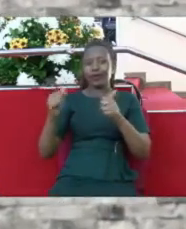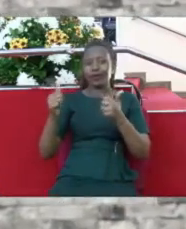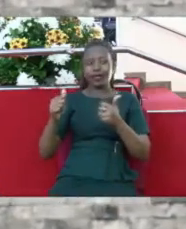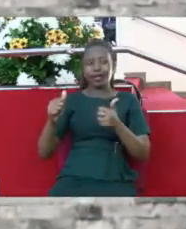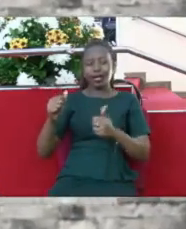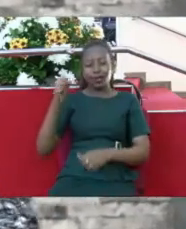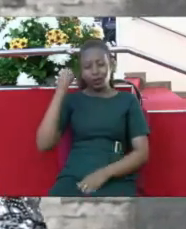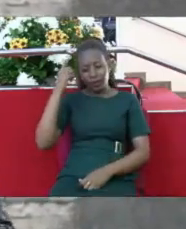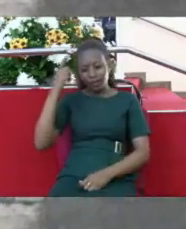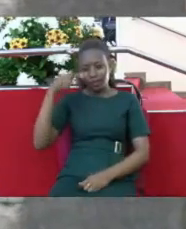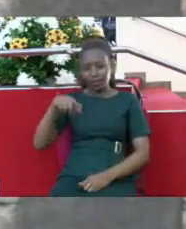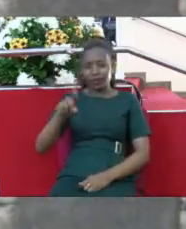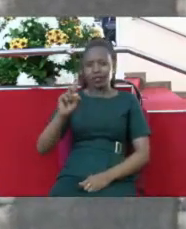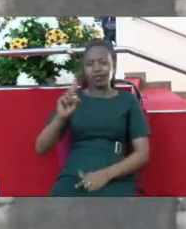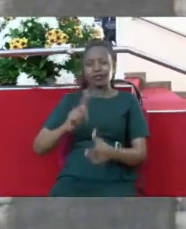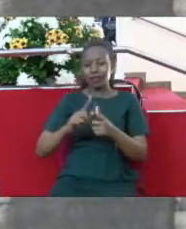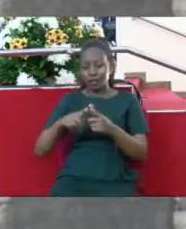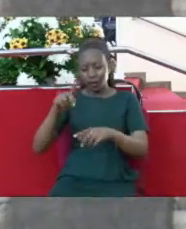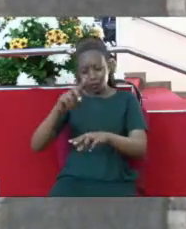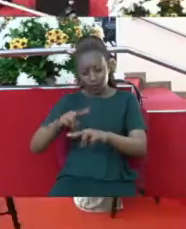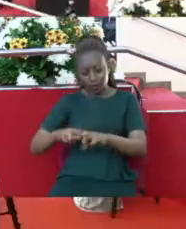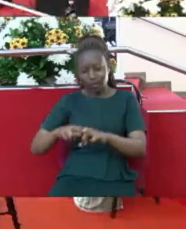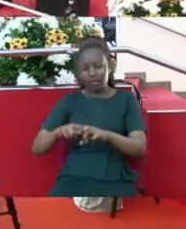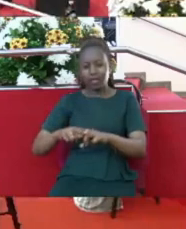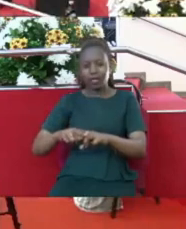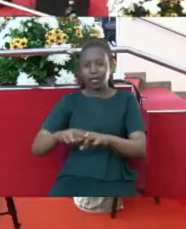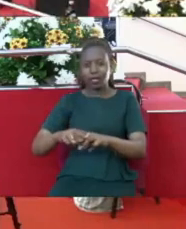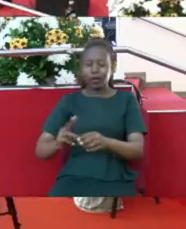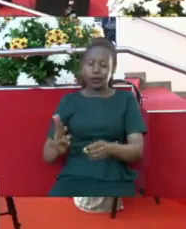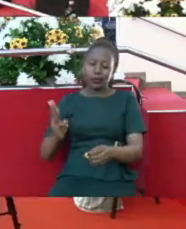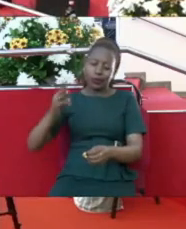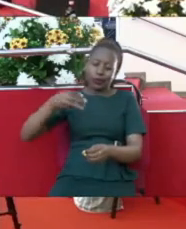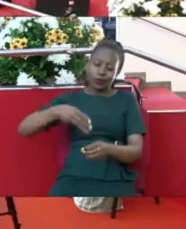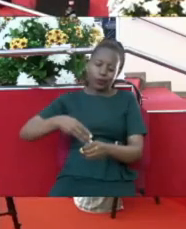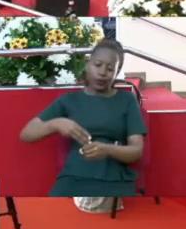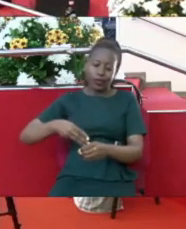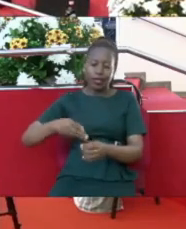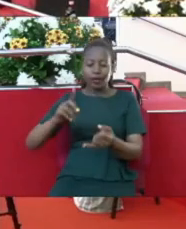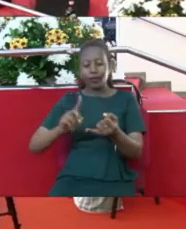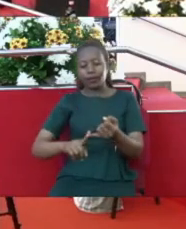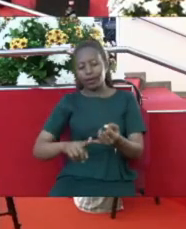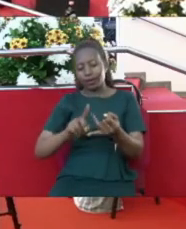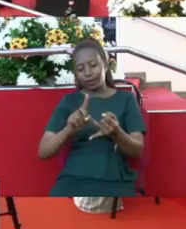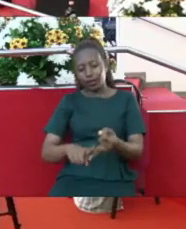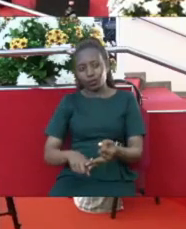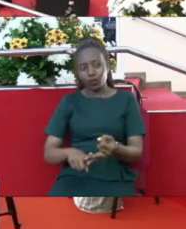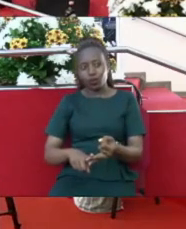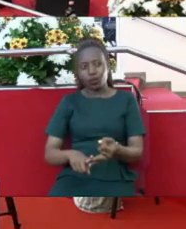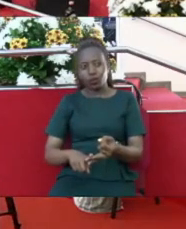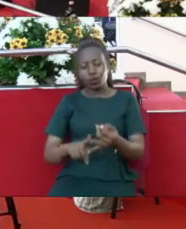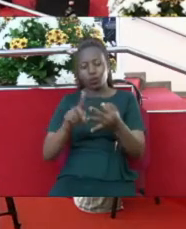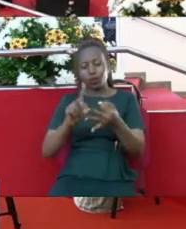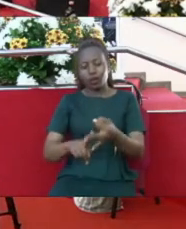like, yeah. Kwa sababu najua. And then you sit down. Unakaa vizuri. And you have one. Unaka. You have two. unakunya you kile. Have three. By the time you're having the third